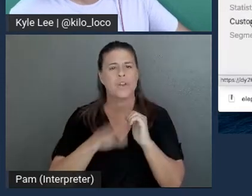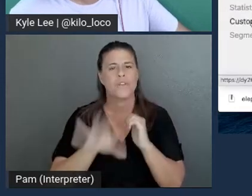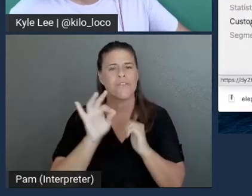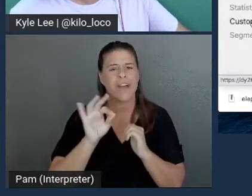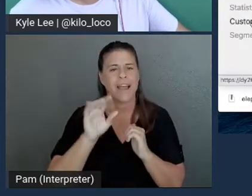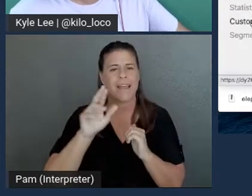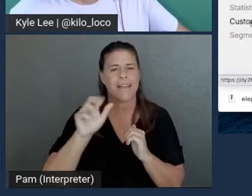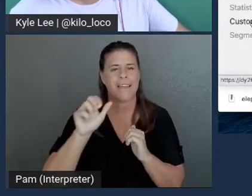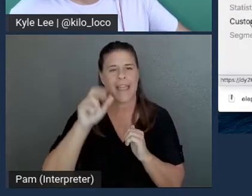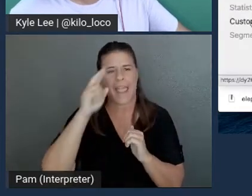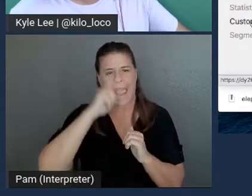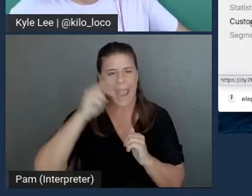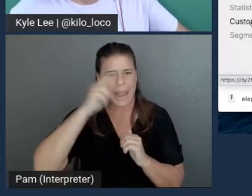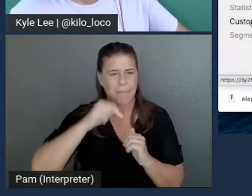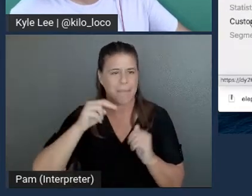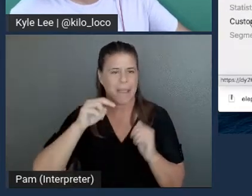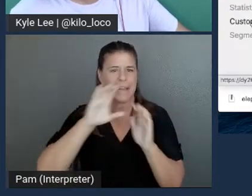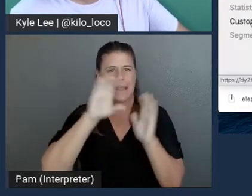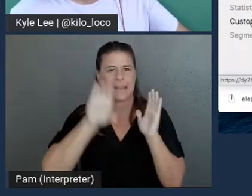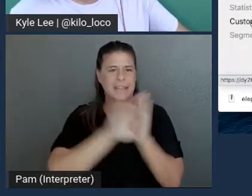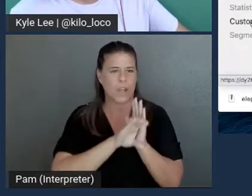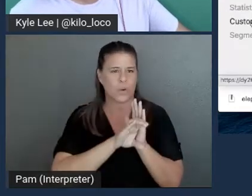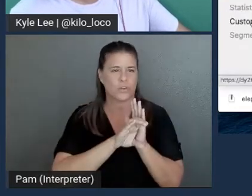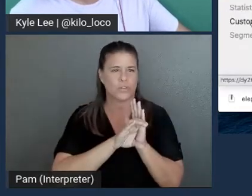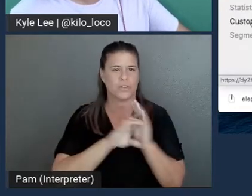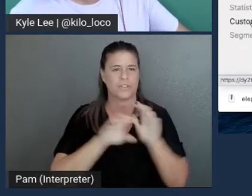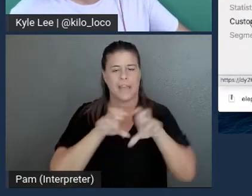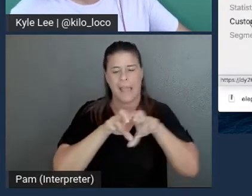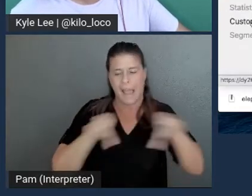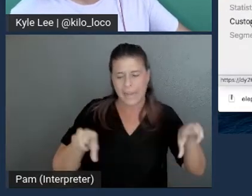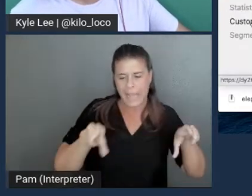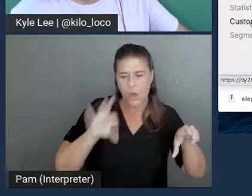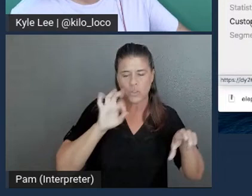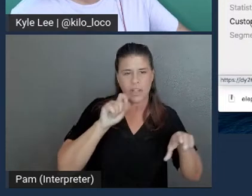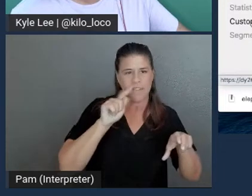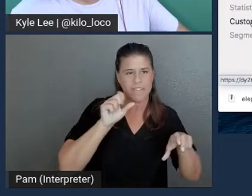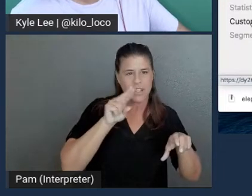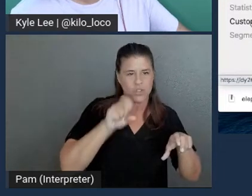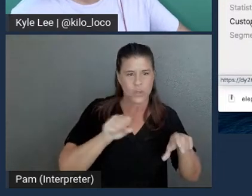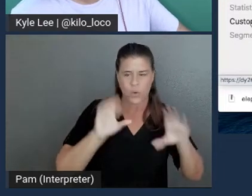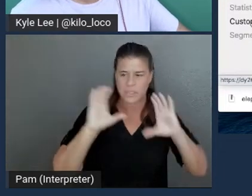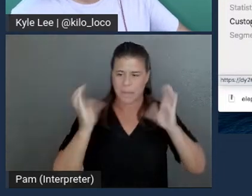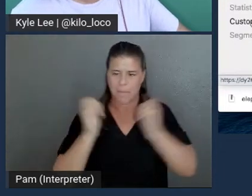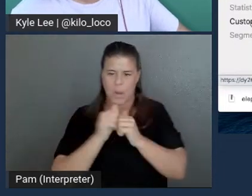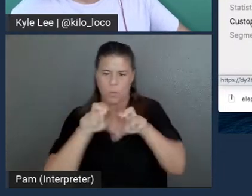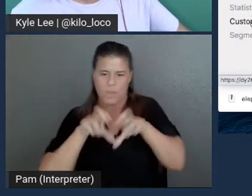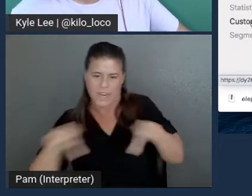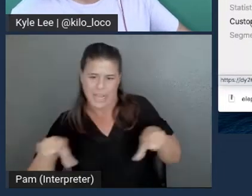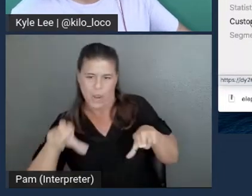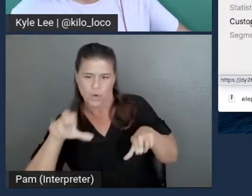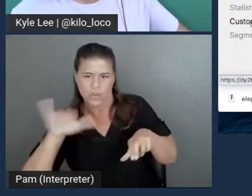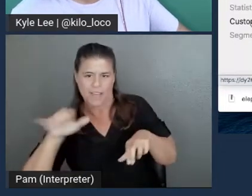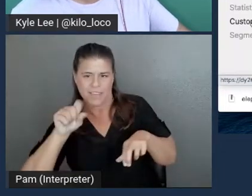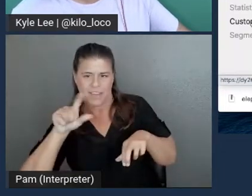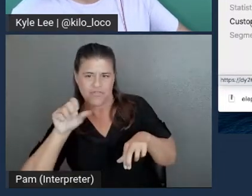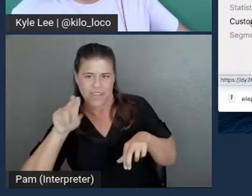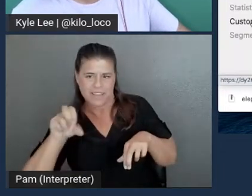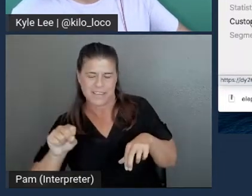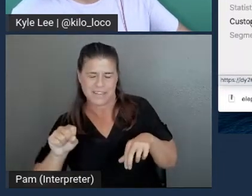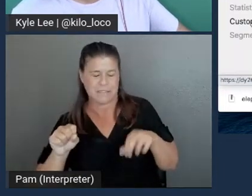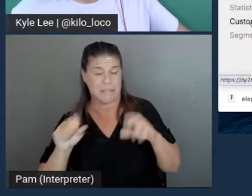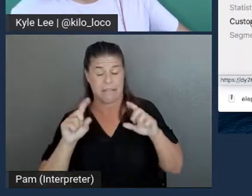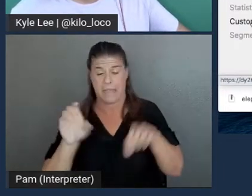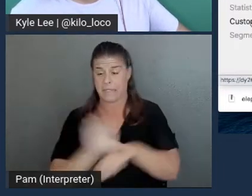characters? A couch in the Flintstones versus a couch in the Jetsons looks very different, and that's a massively challenging computer